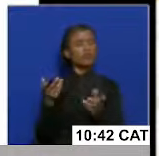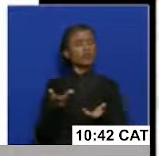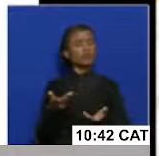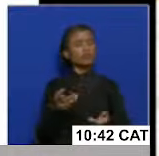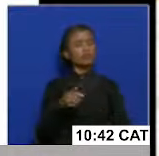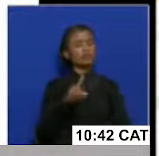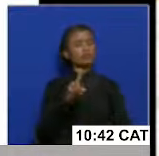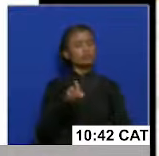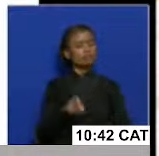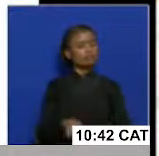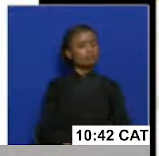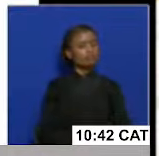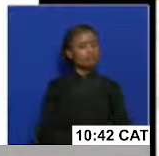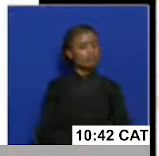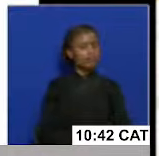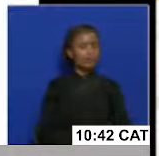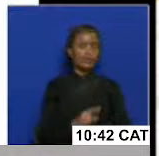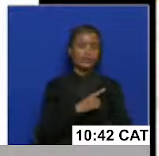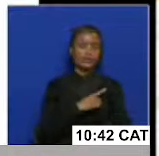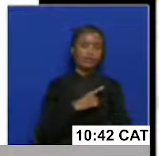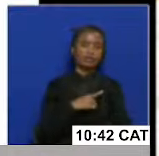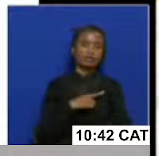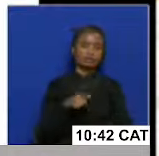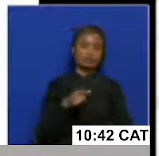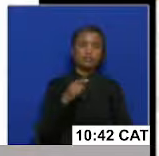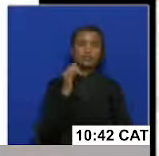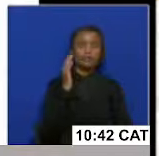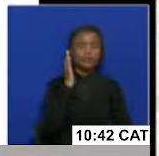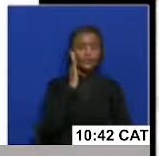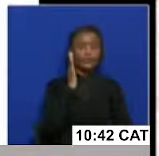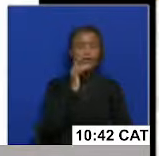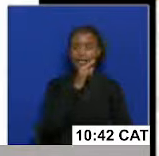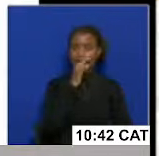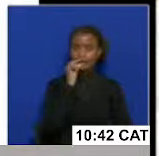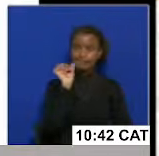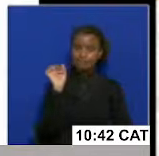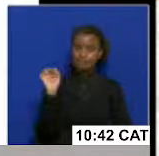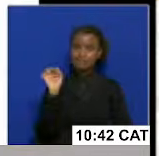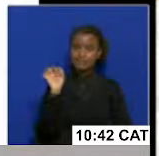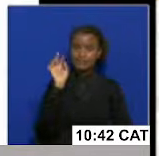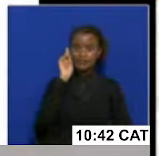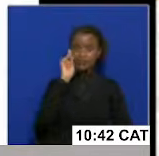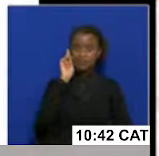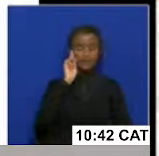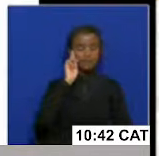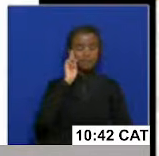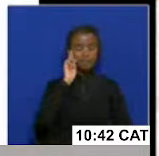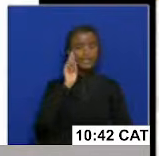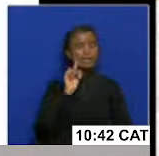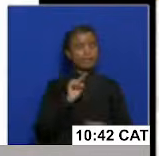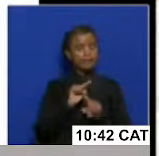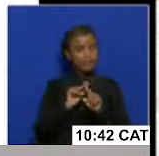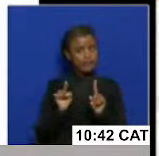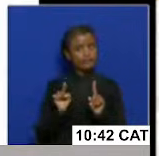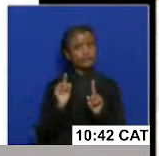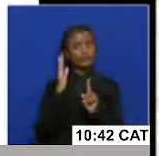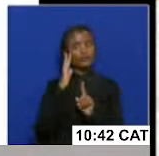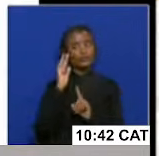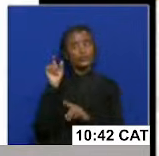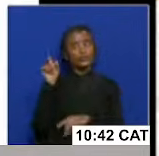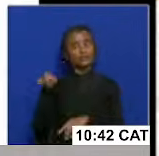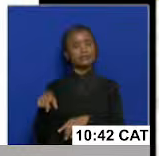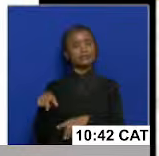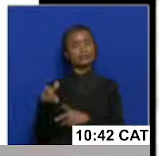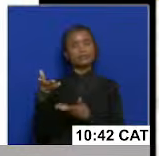For now at least I accept you don't recall his name, but to know that it's someone who used to work at mines and